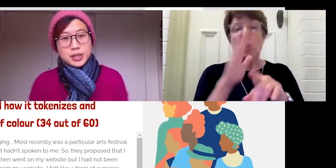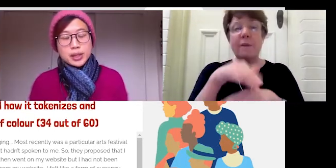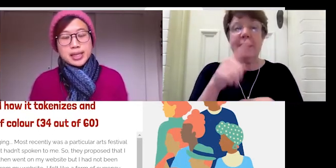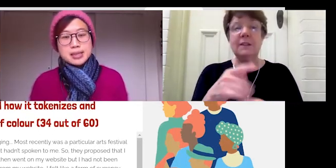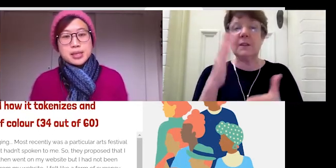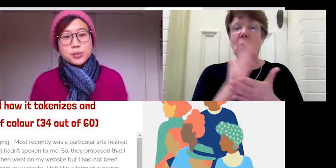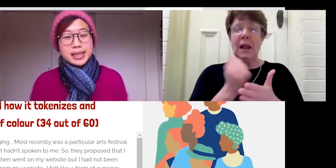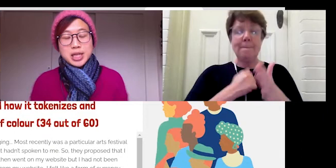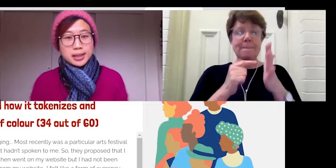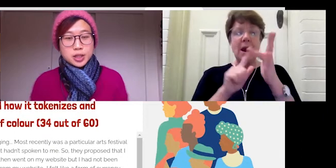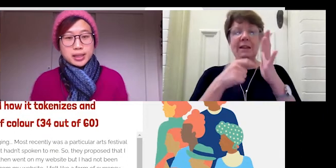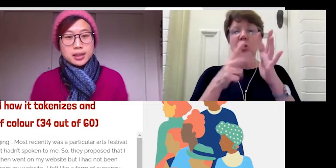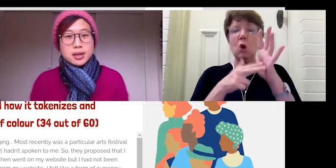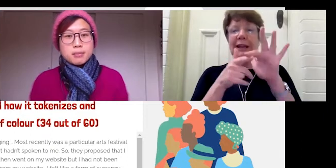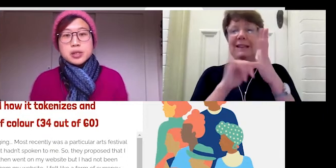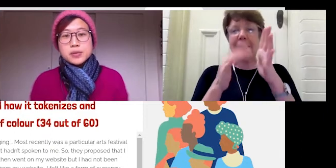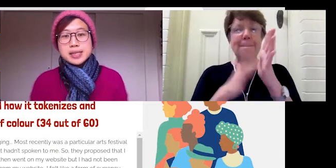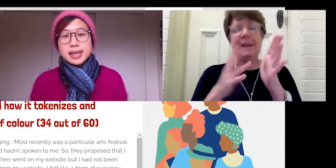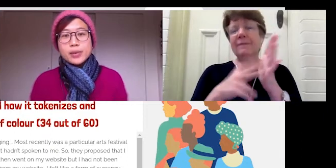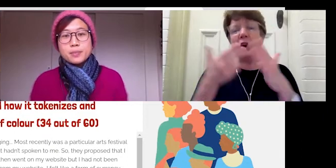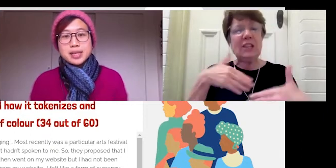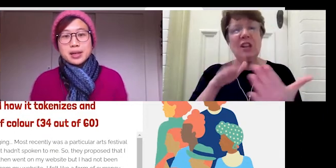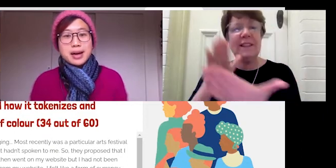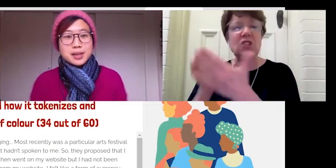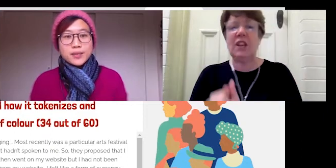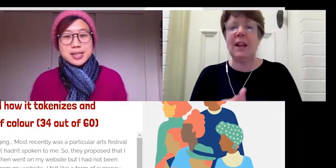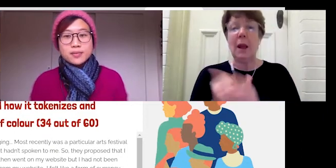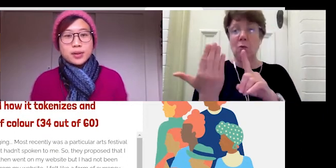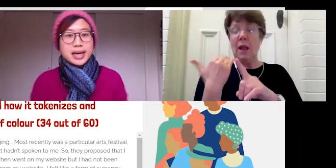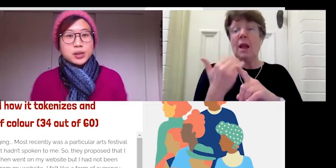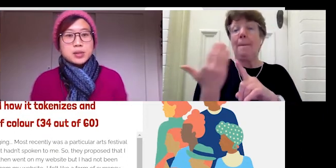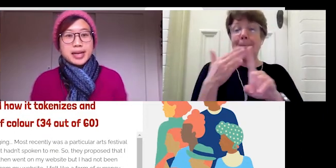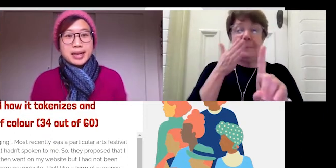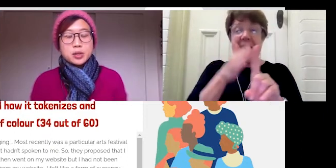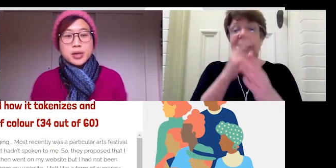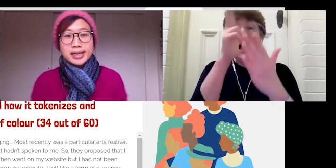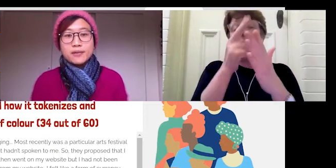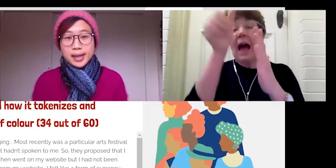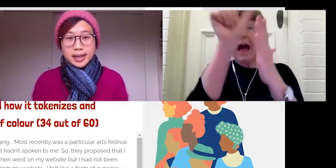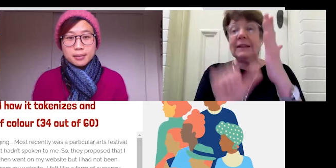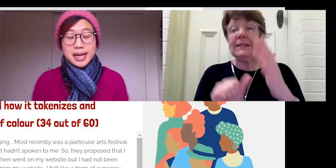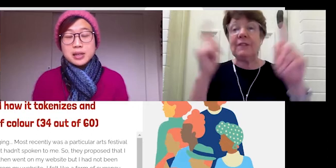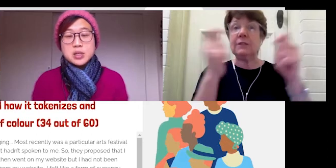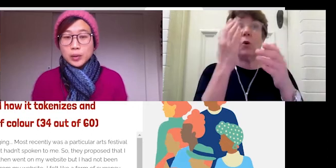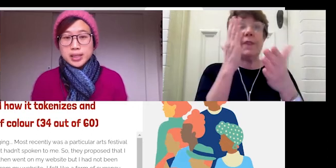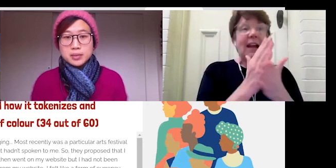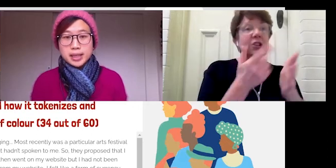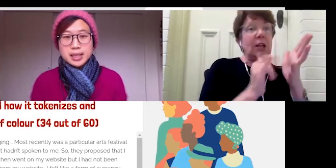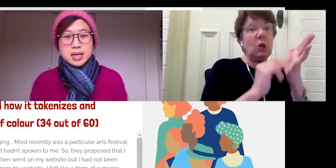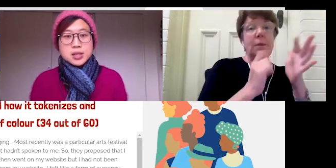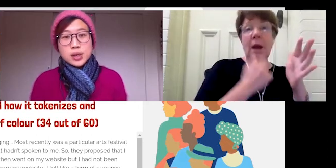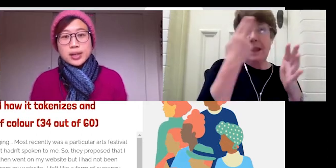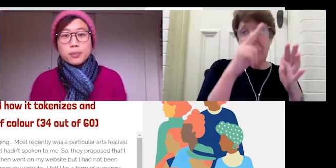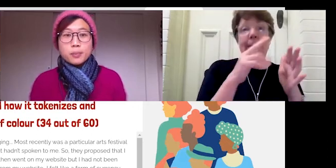Systematically, my tokenism is really challenging. Most recently was a particular arts festival that used my name to try and get funding, but hadn't spoken to